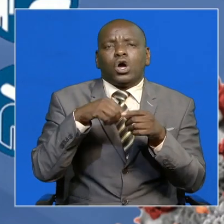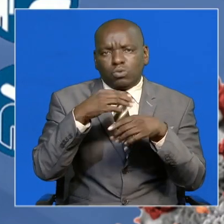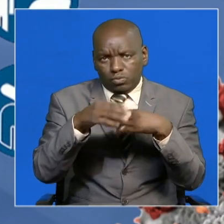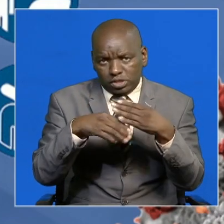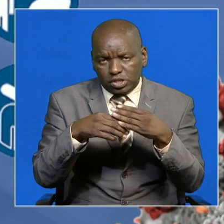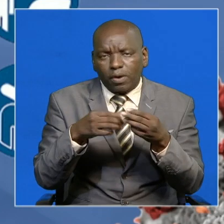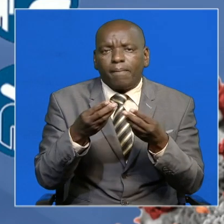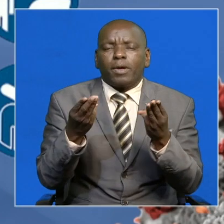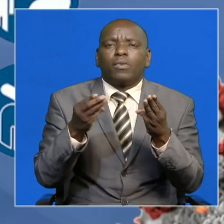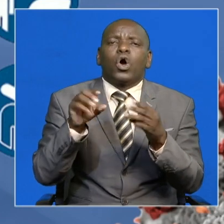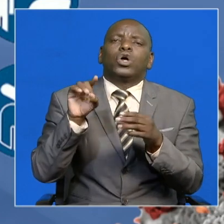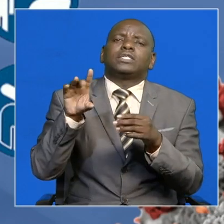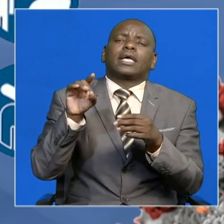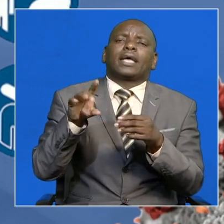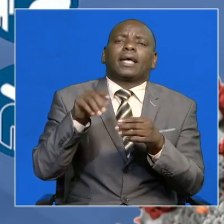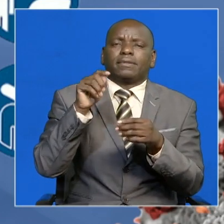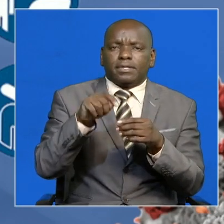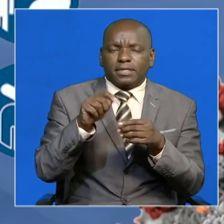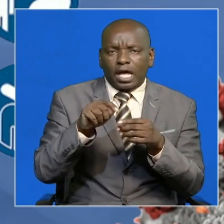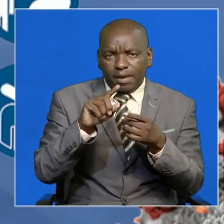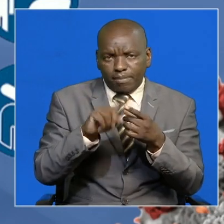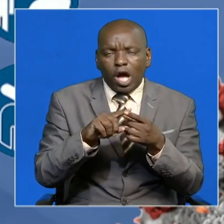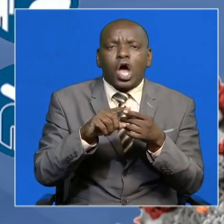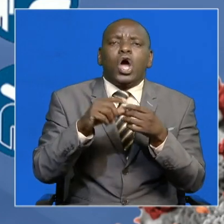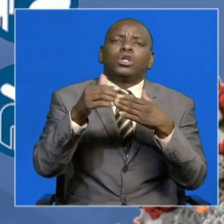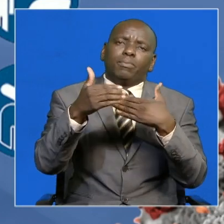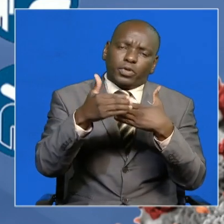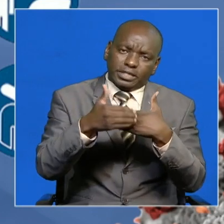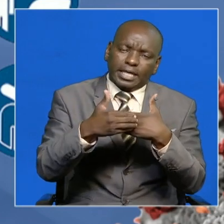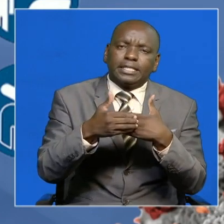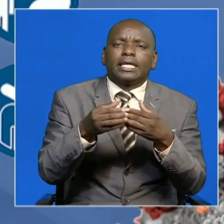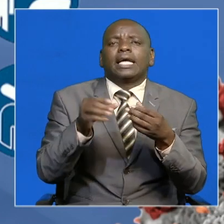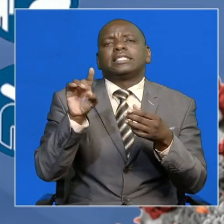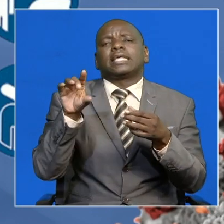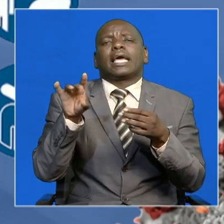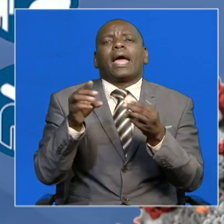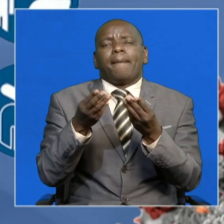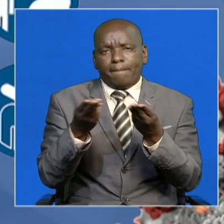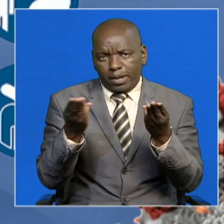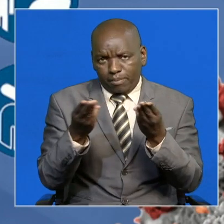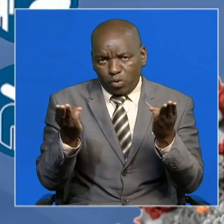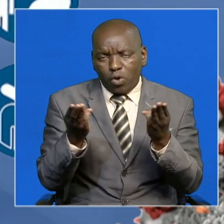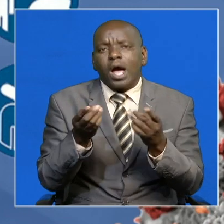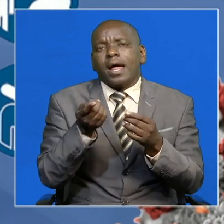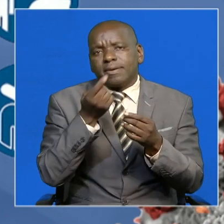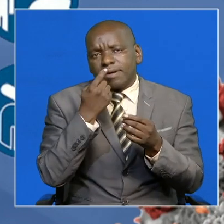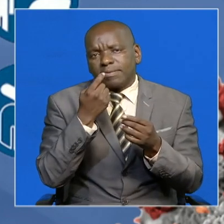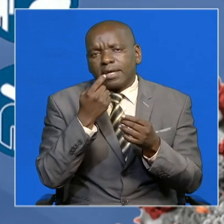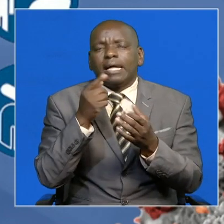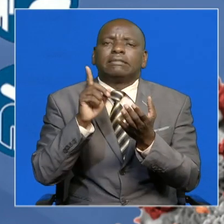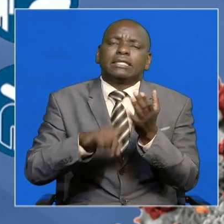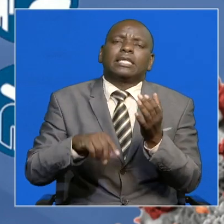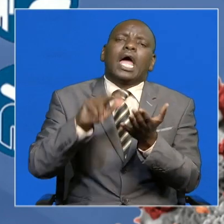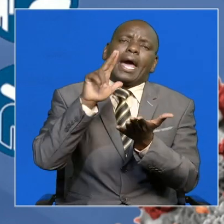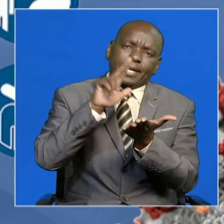follow your patients very carefully. This is done to protect the patient. That drug has got to be registered